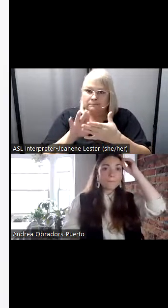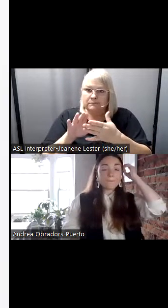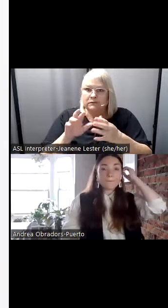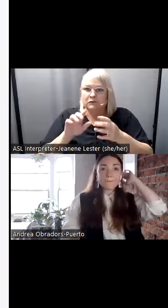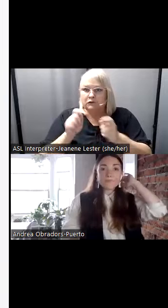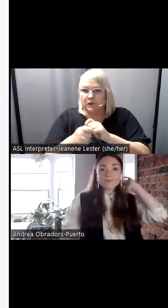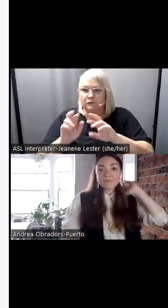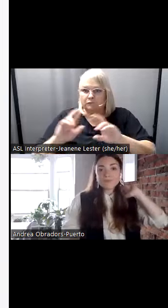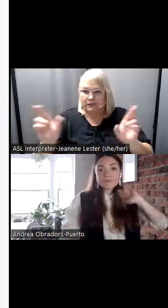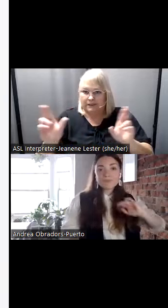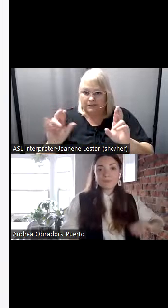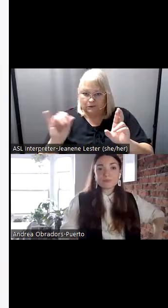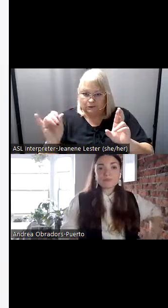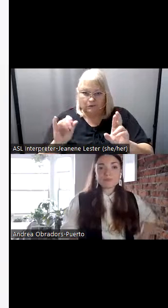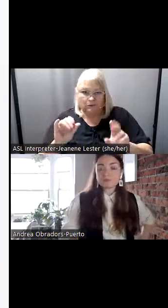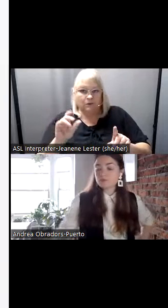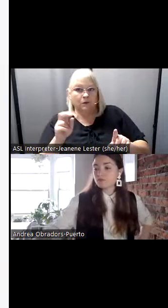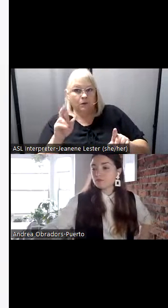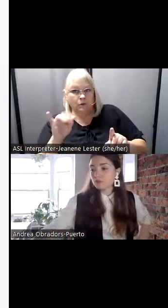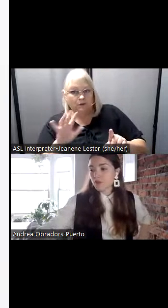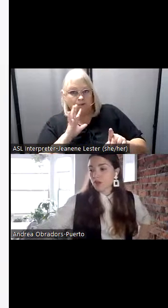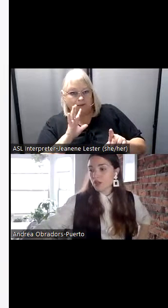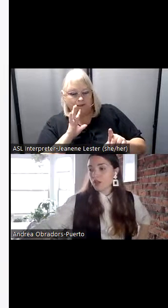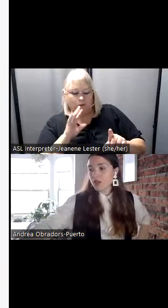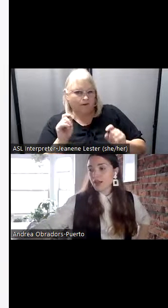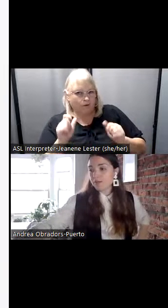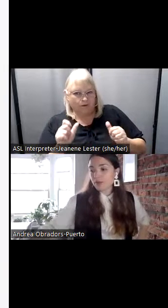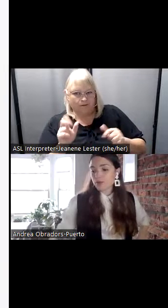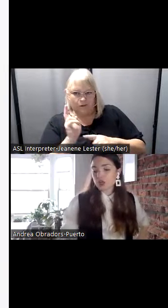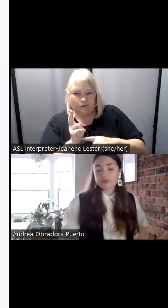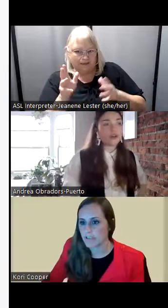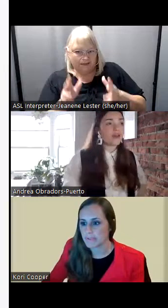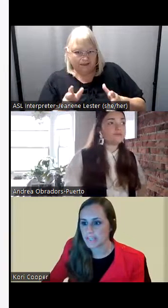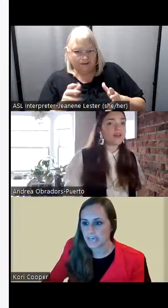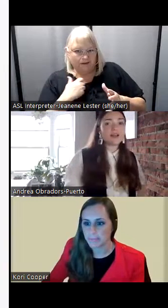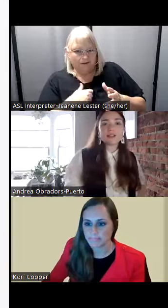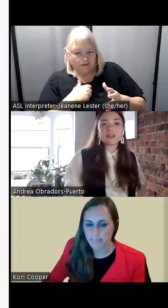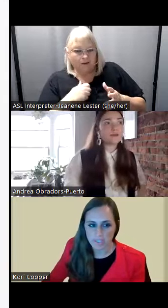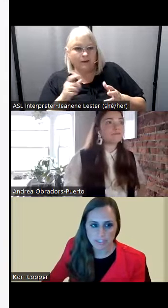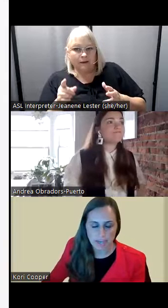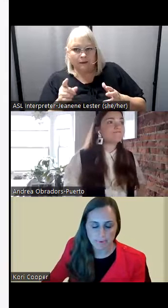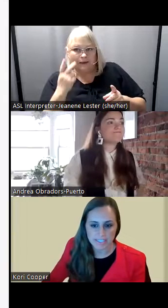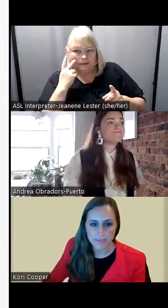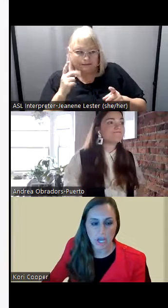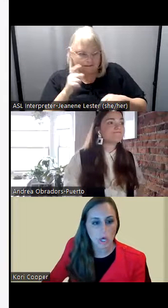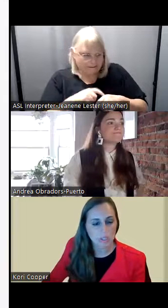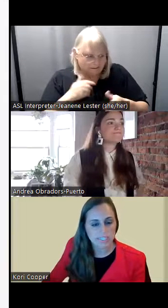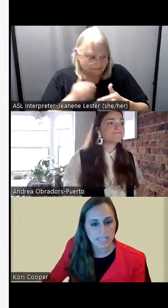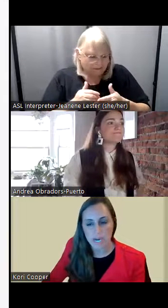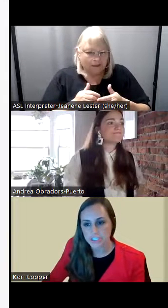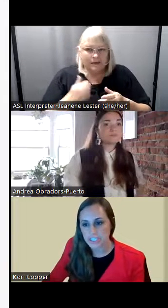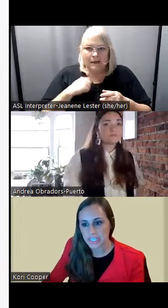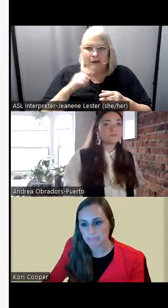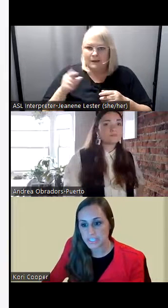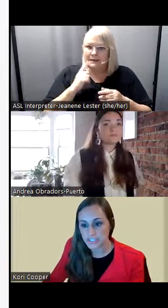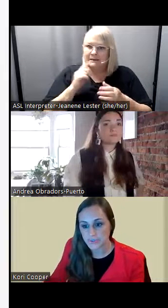And Andrea, I actually will just be really quick because we only have 2 minutes left. And I'm so sorry for that. I see that. Chat box. It's okay. I'll only say